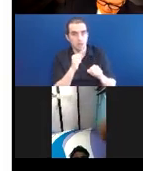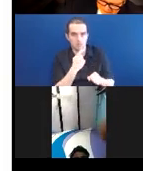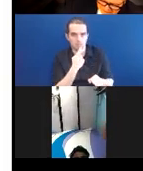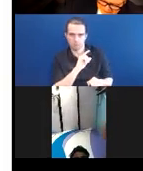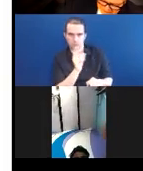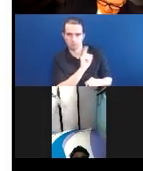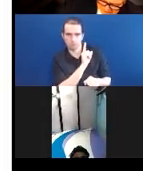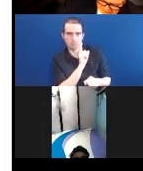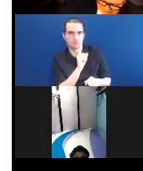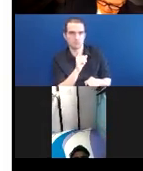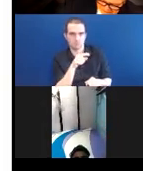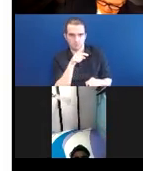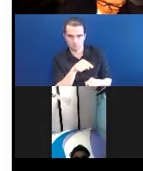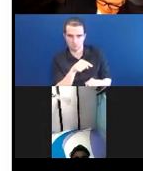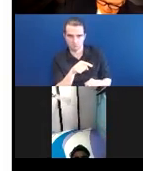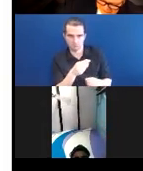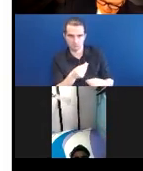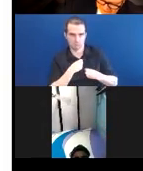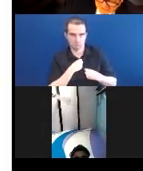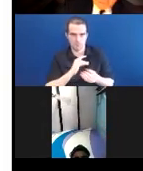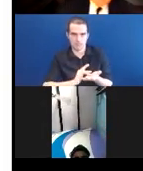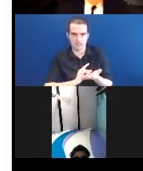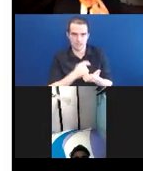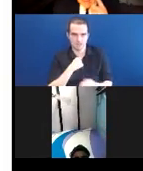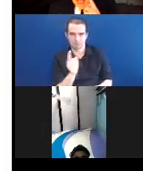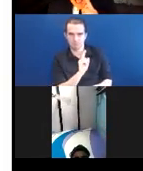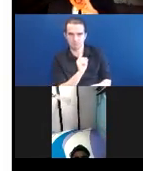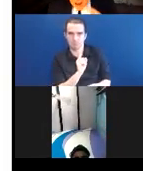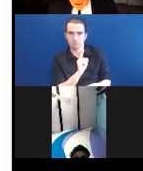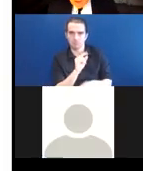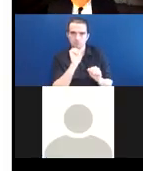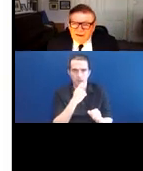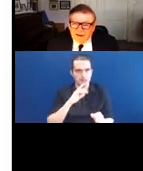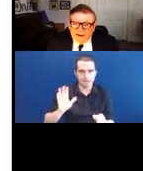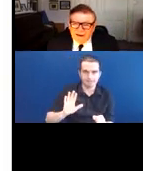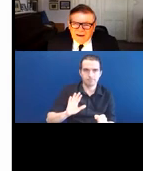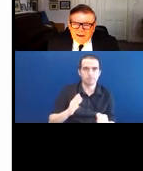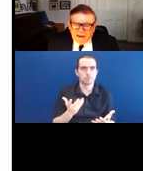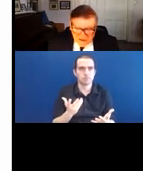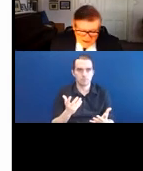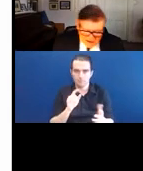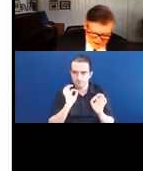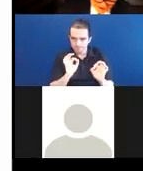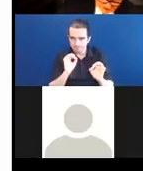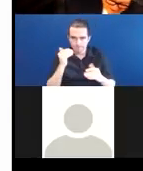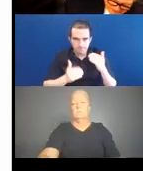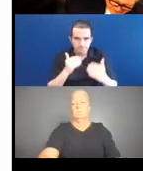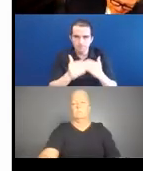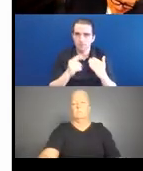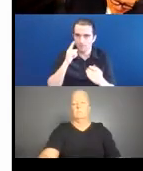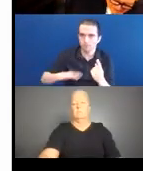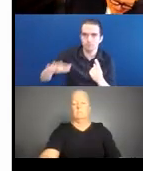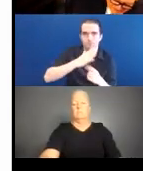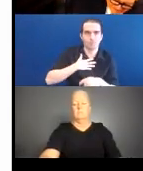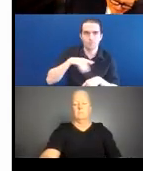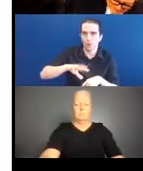country towards the realization of this particular right. The other thing is that we are advocating, of course, for advanced directives to be put